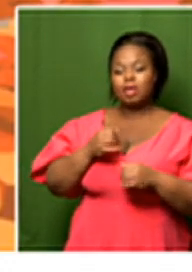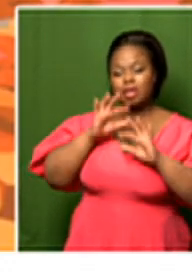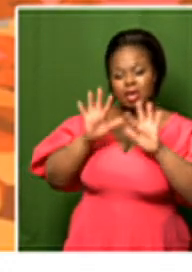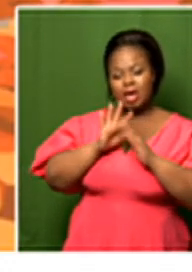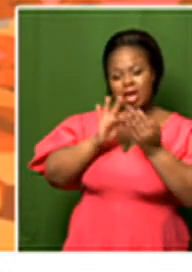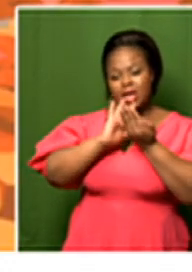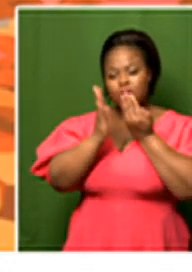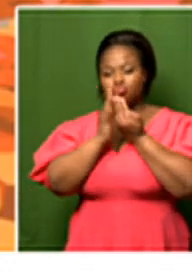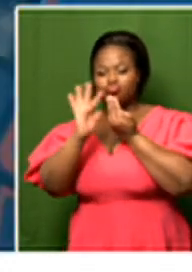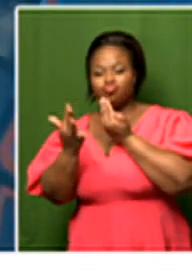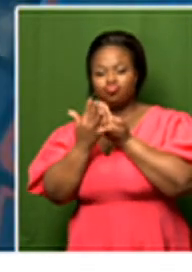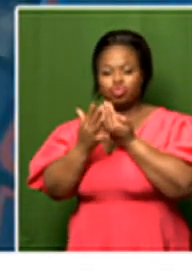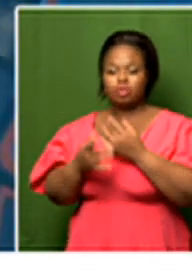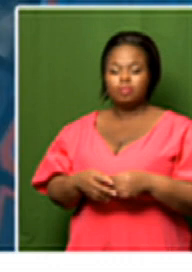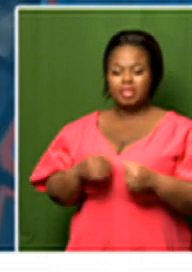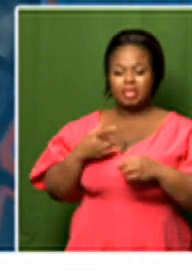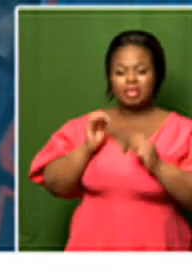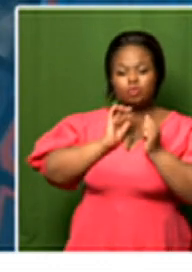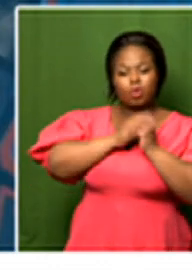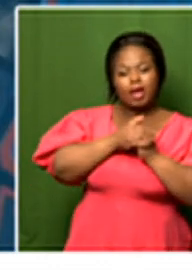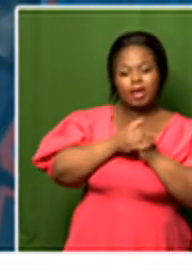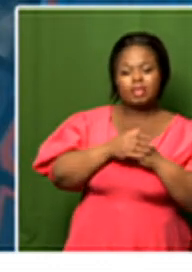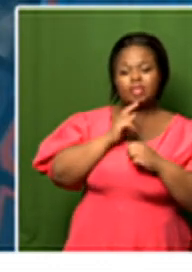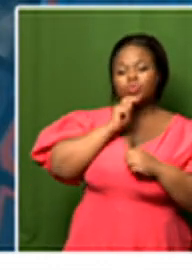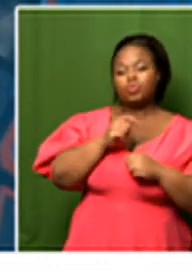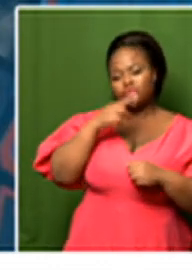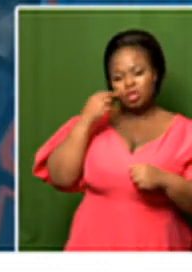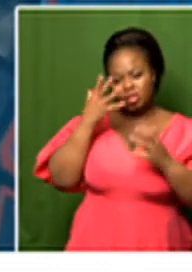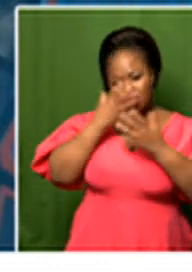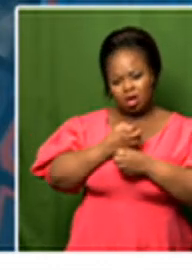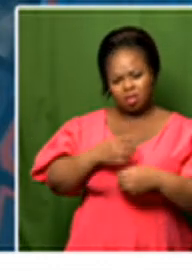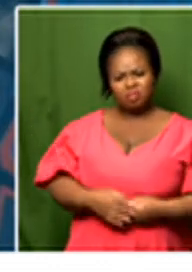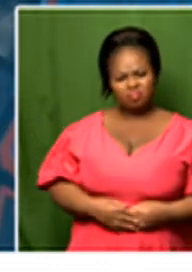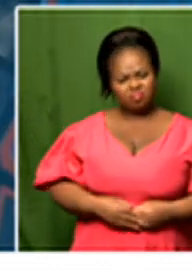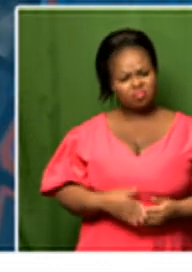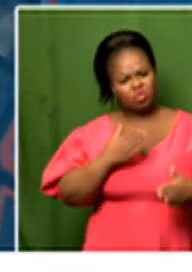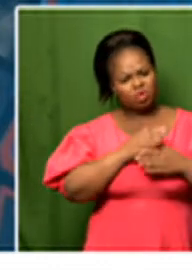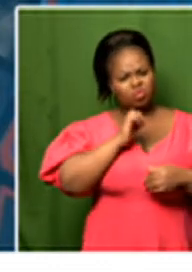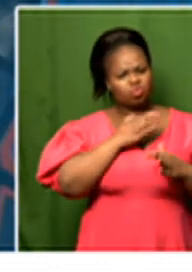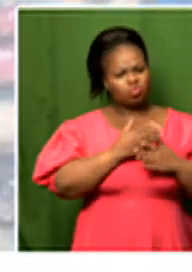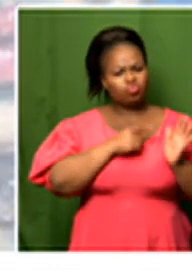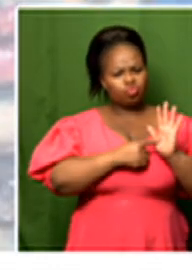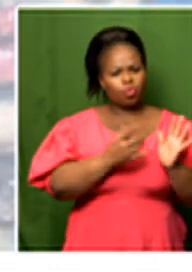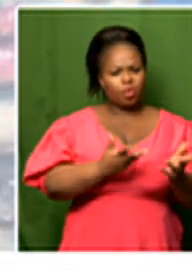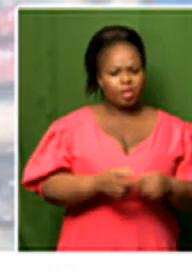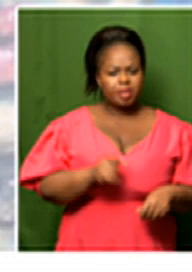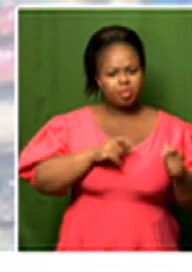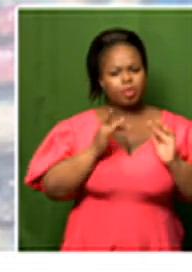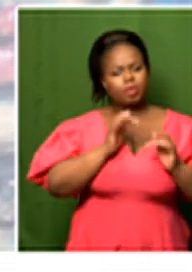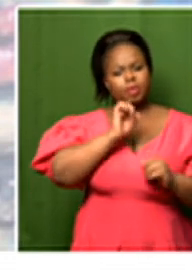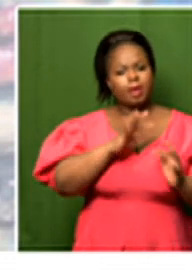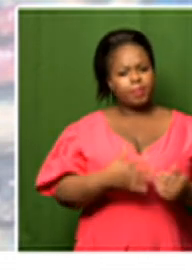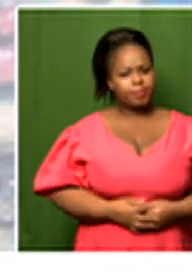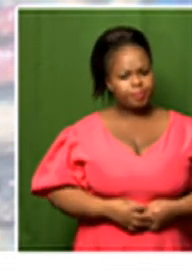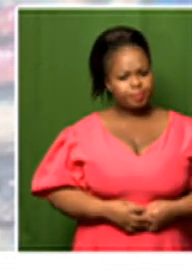I suppose, all kind of things. So, okay. Lee, where's your work currently showing and how do people connect